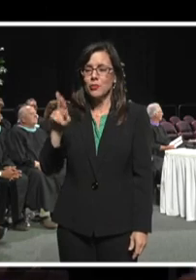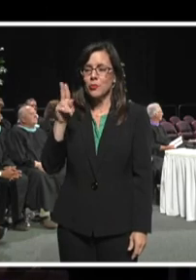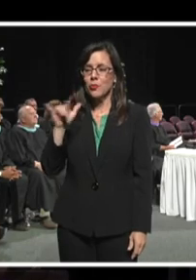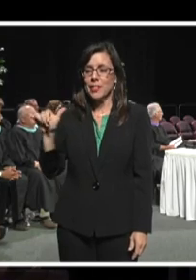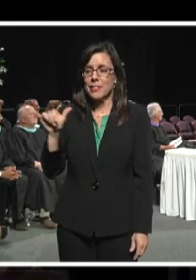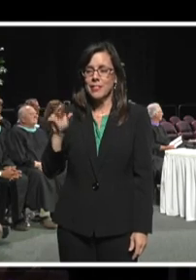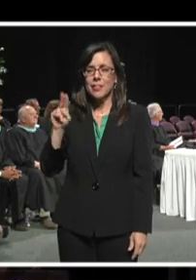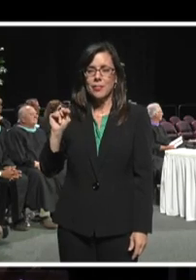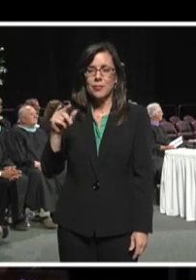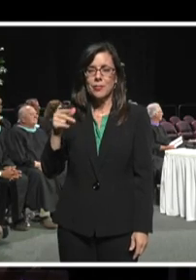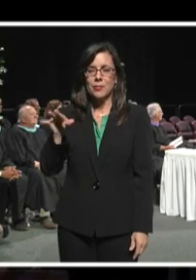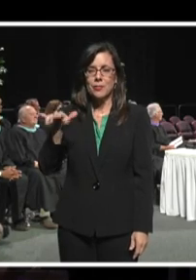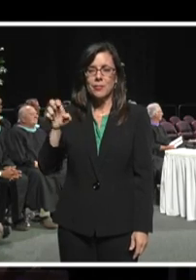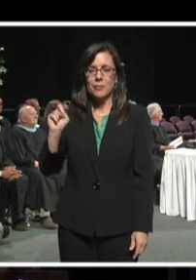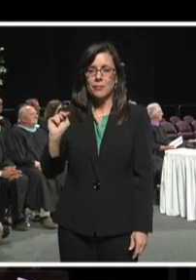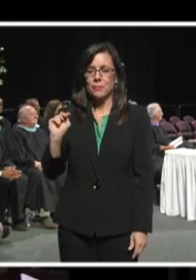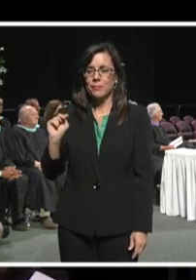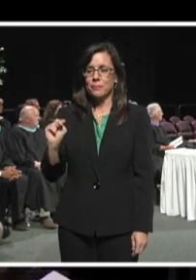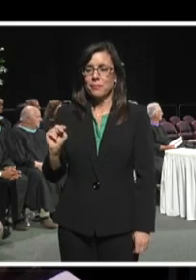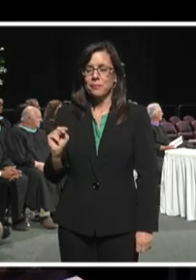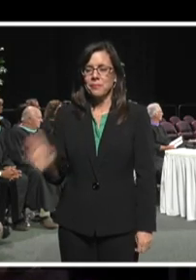Tracy Nguyen. Christy?